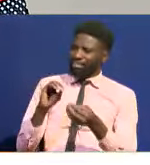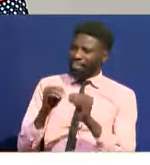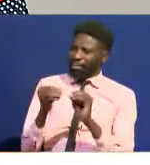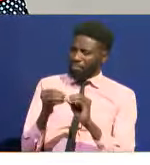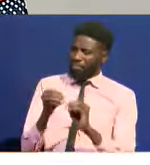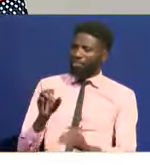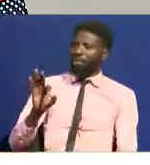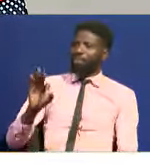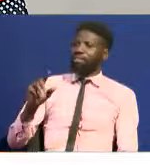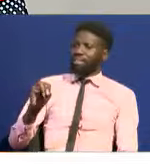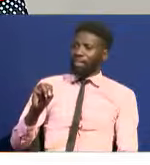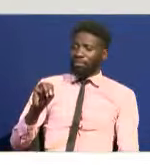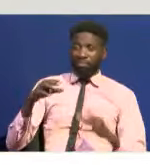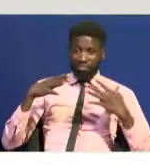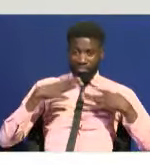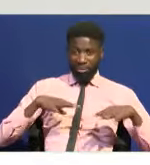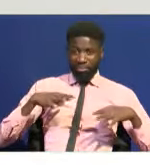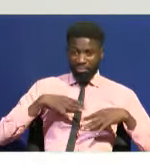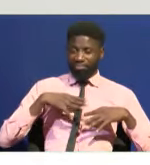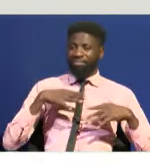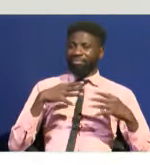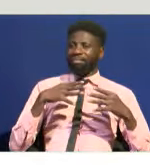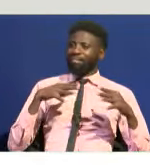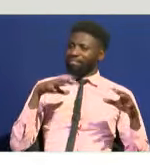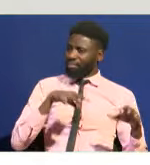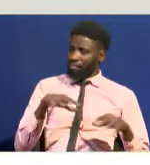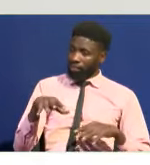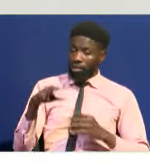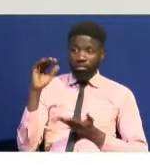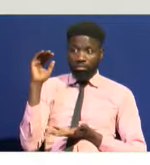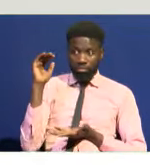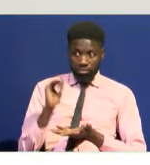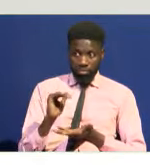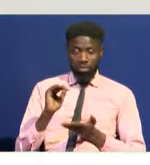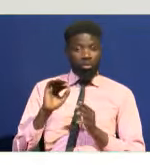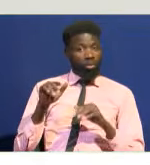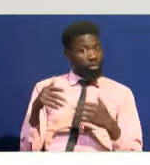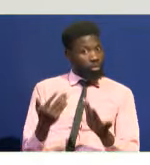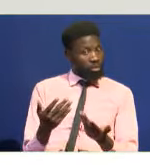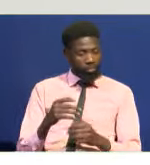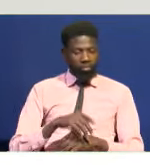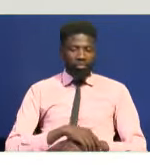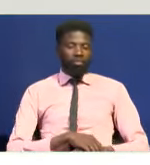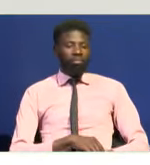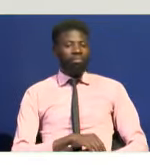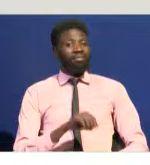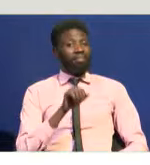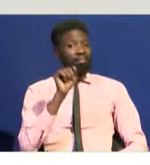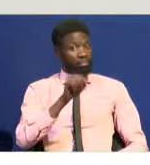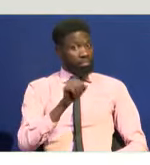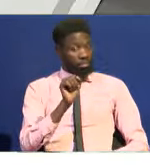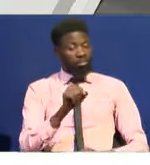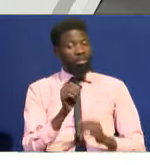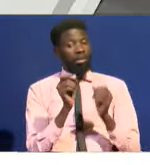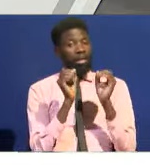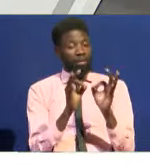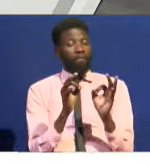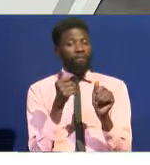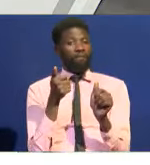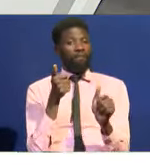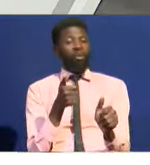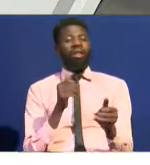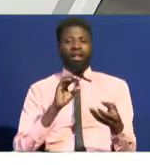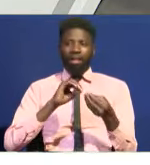of FGM victims or other reported cases dropped then? Yeah, according to the statistics.